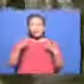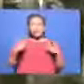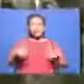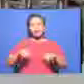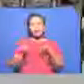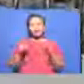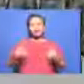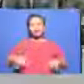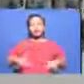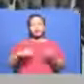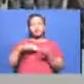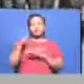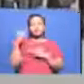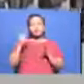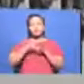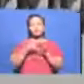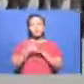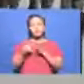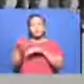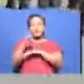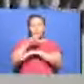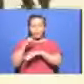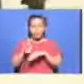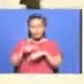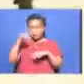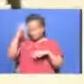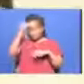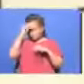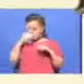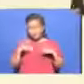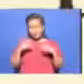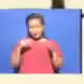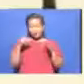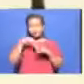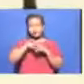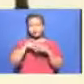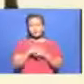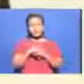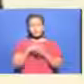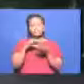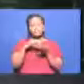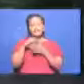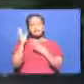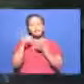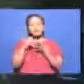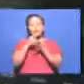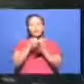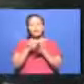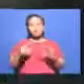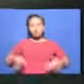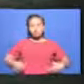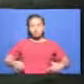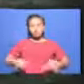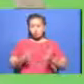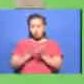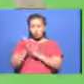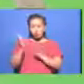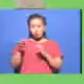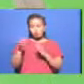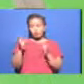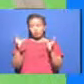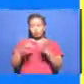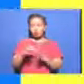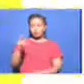taifa. Serikali yake imewekeza katika mpango mahsusi wa kuwawezesha vijana haswa kupitia shirika la huduma ya kitaifa ya